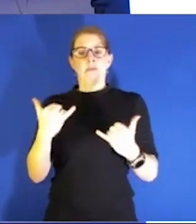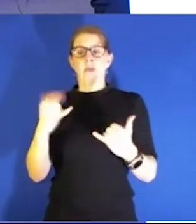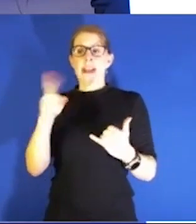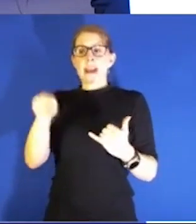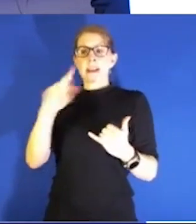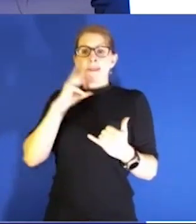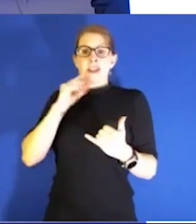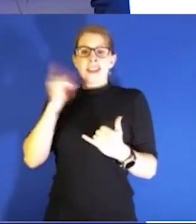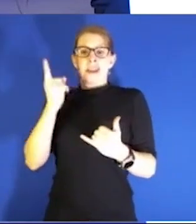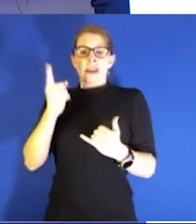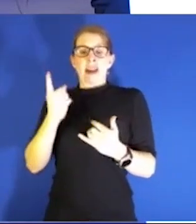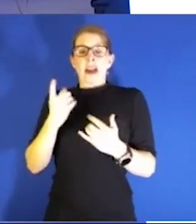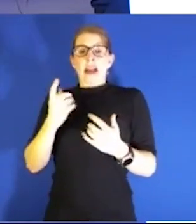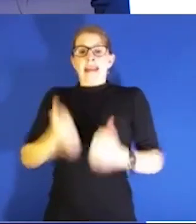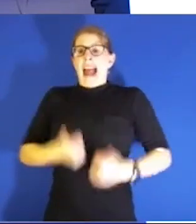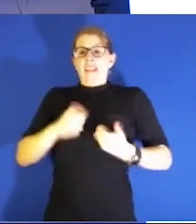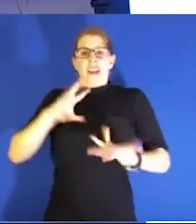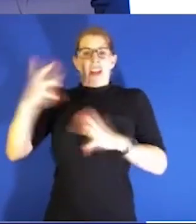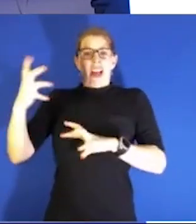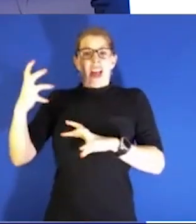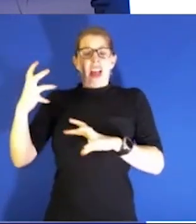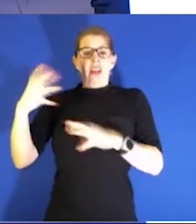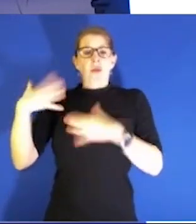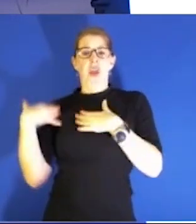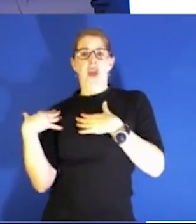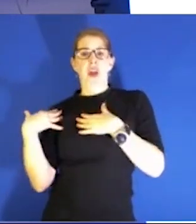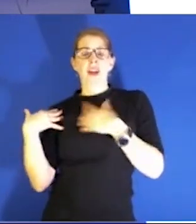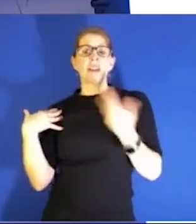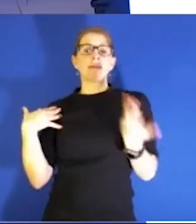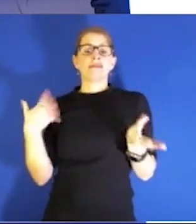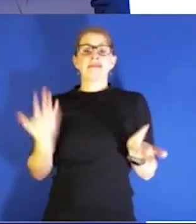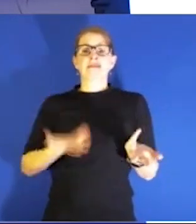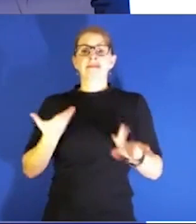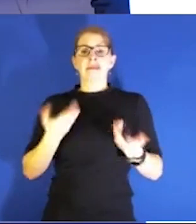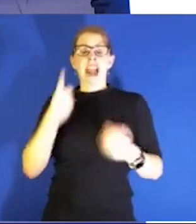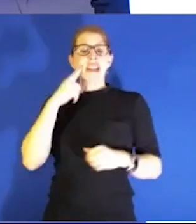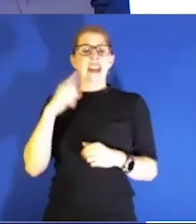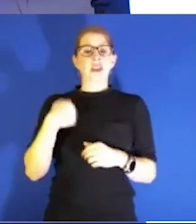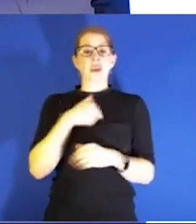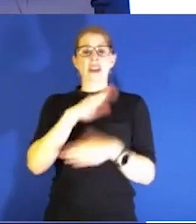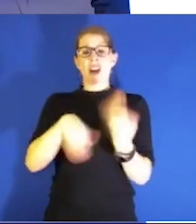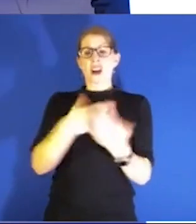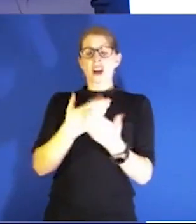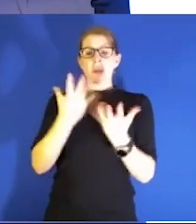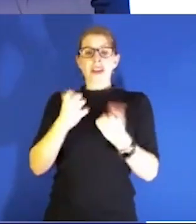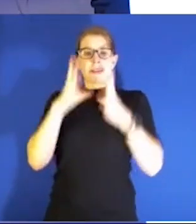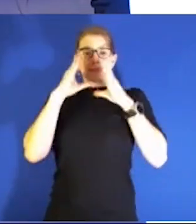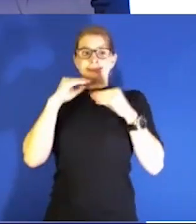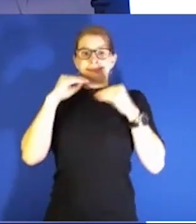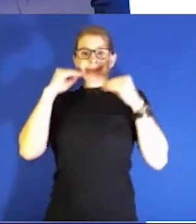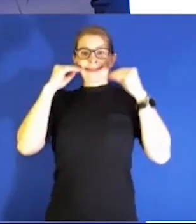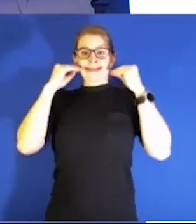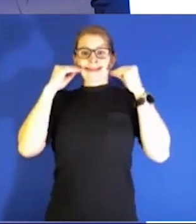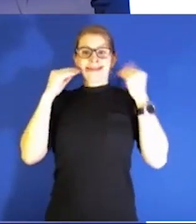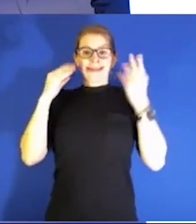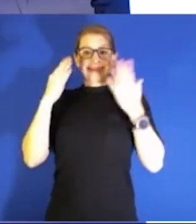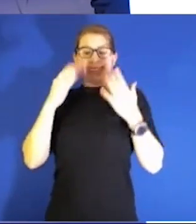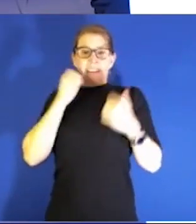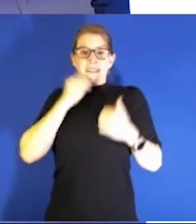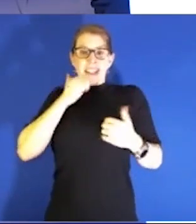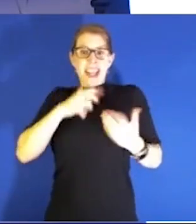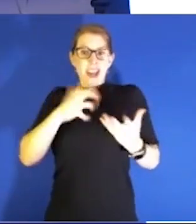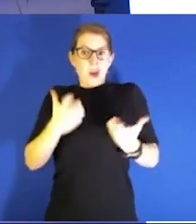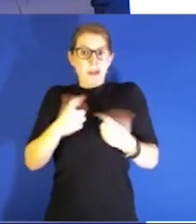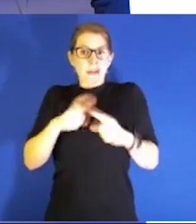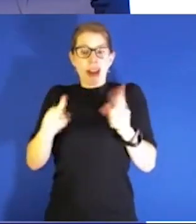messy and heavy and it's all the things. And I think we all want to put on a happy face every day. But what would just be your best advice for all of us